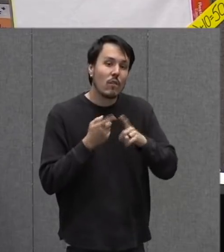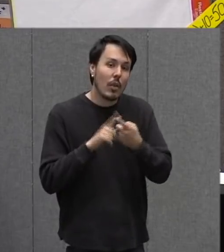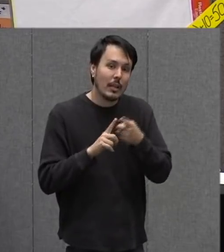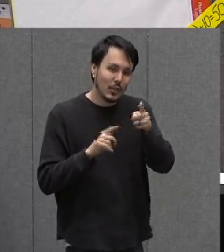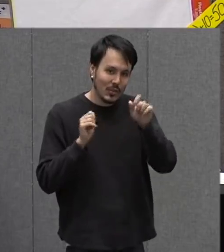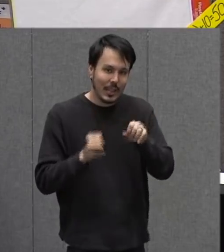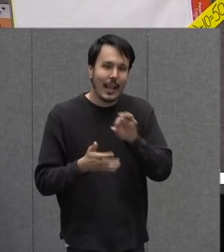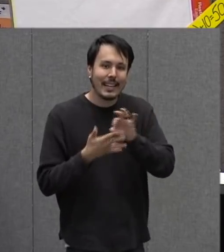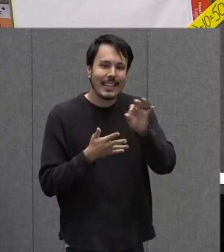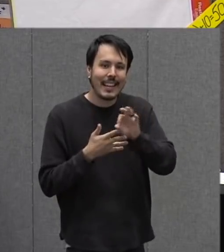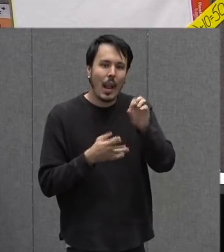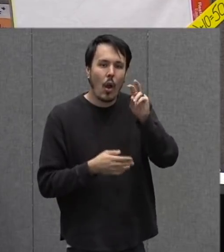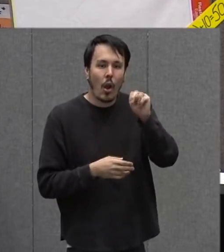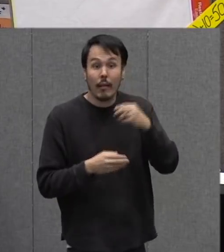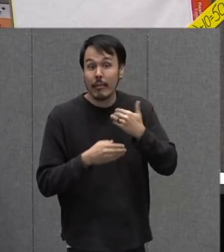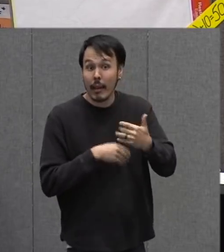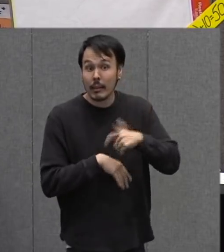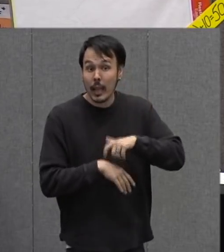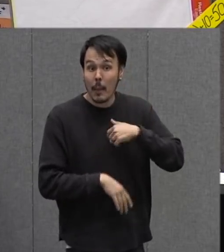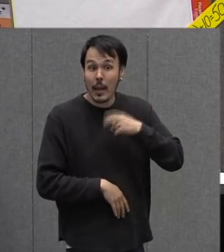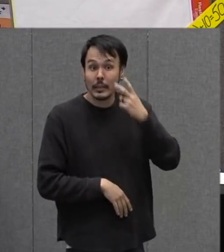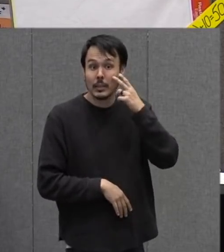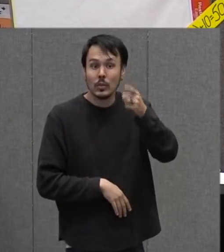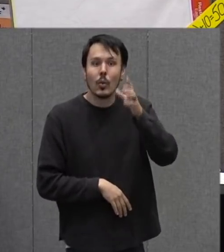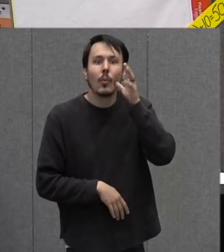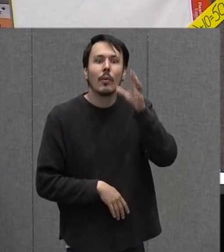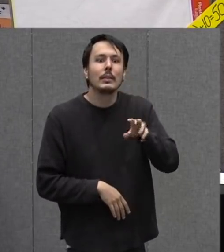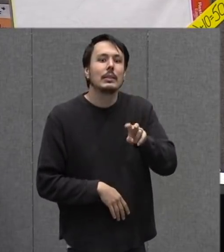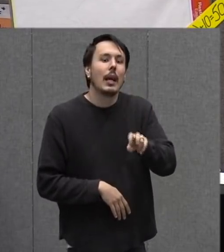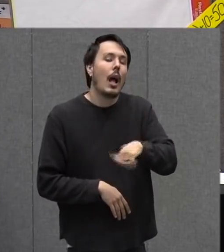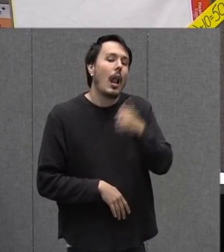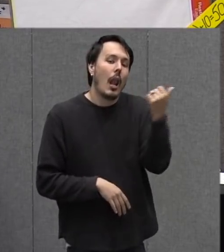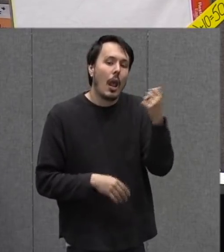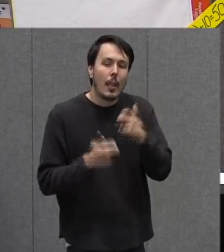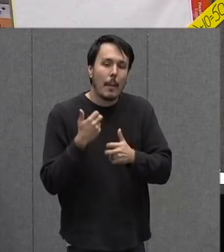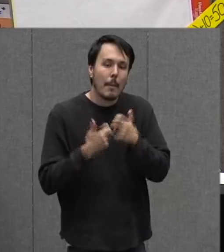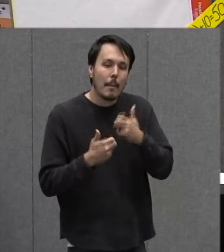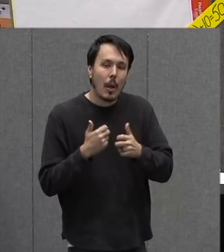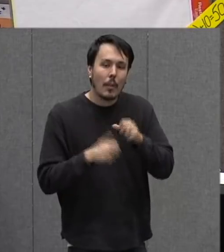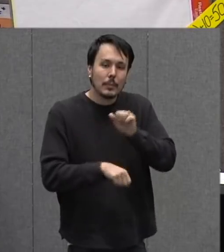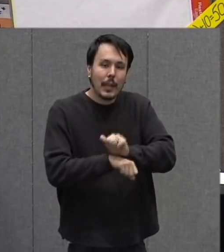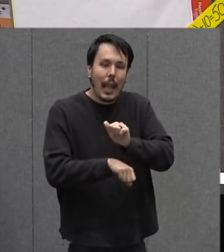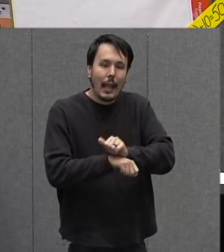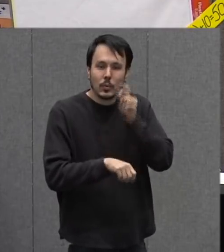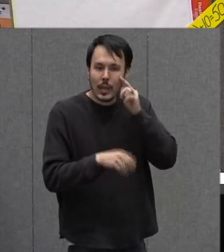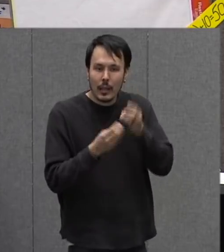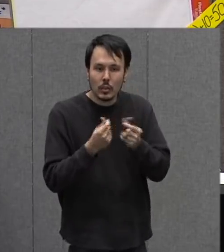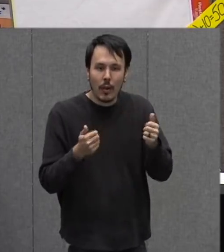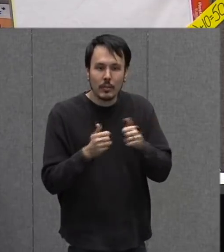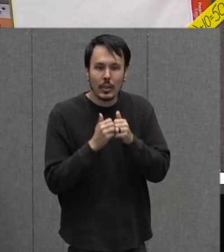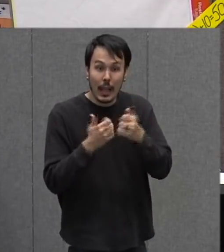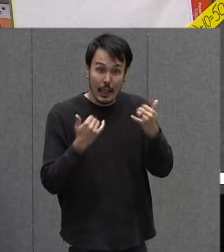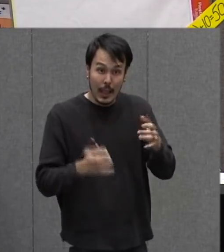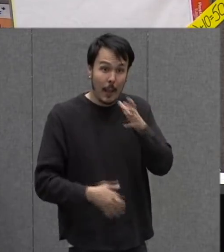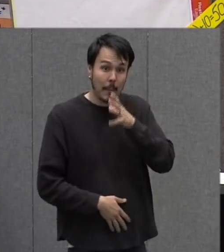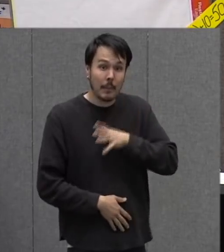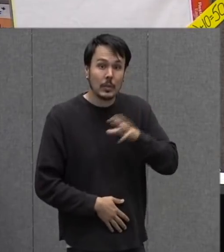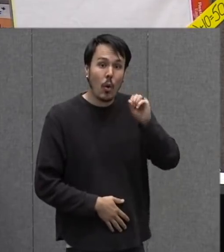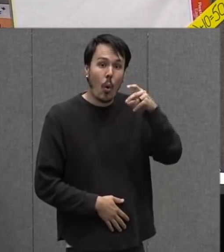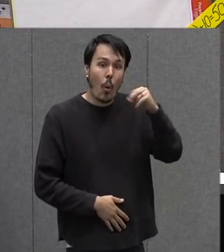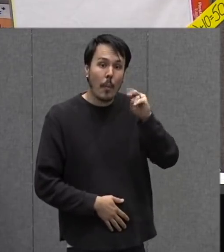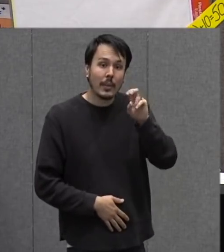On. Next time I see you, we will find out another problem solving task that we can do together. So we will have Miss